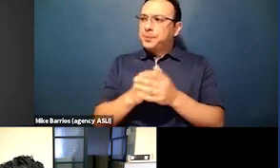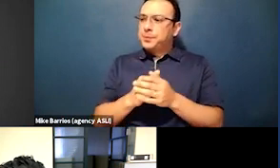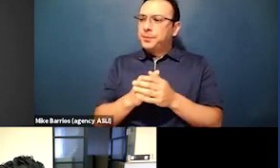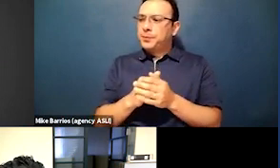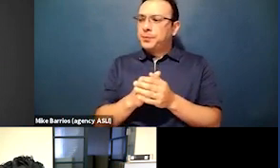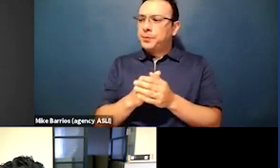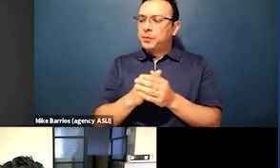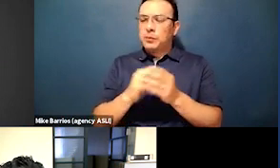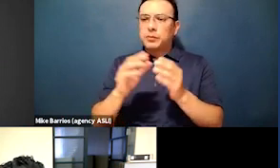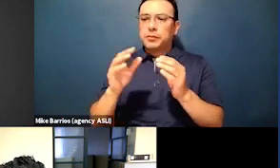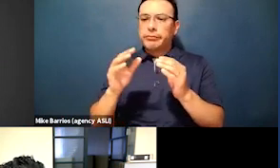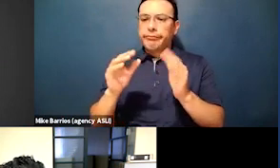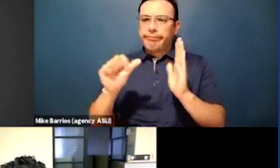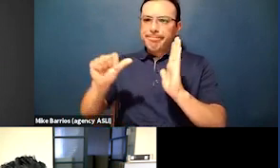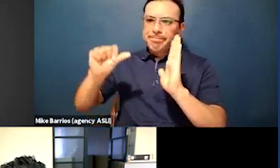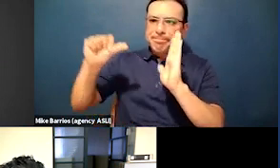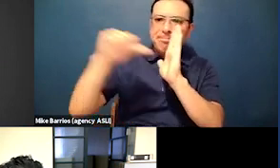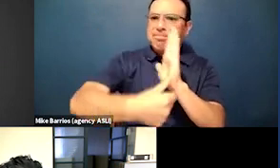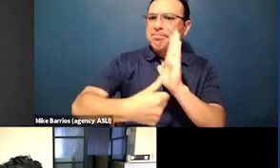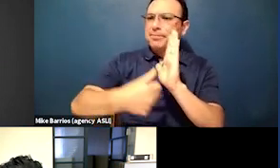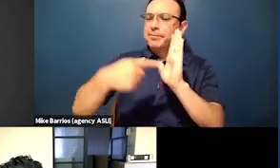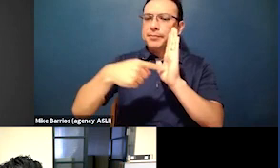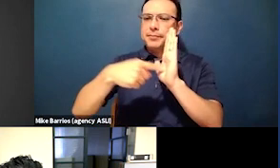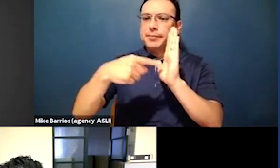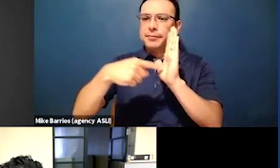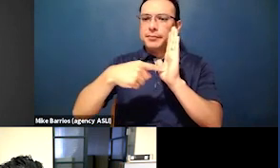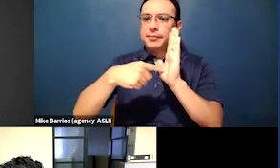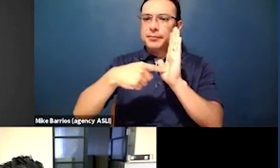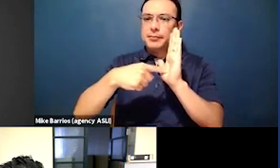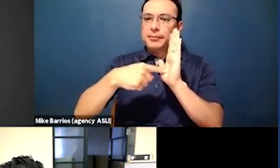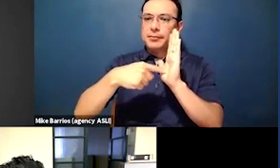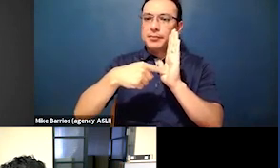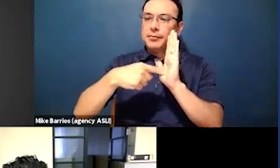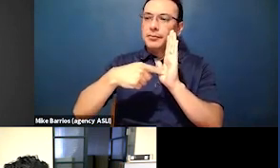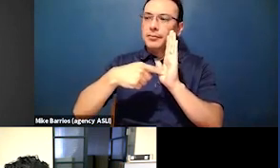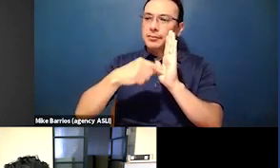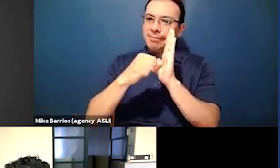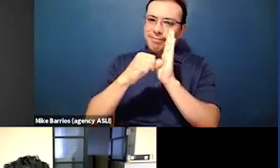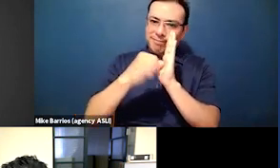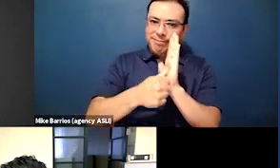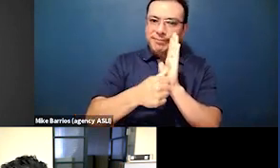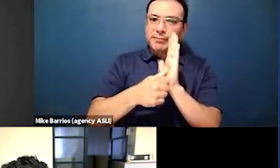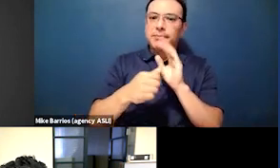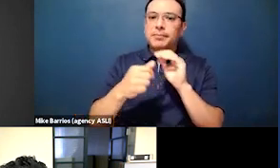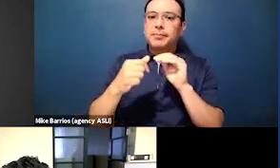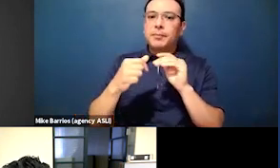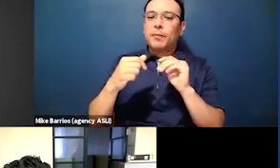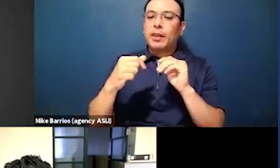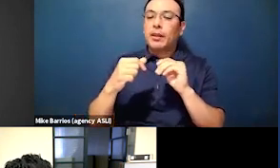for lack of a better term, to some of the disparities in medical